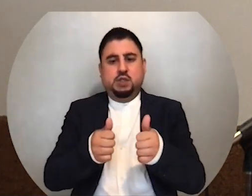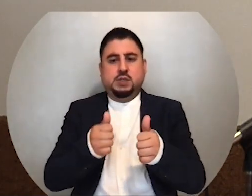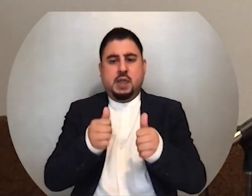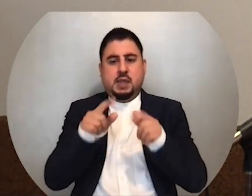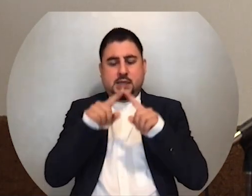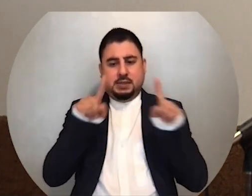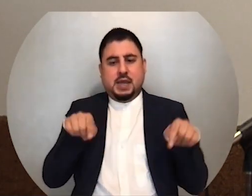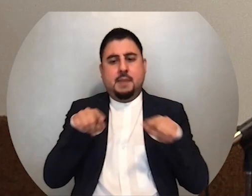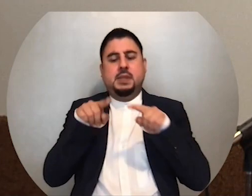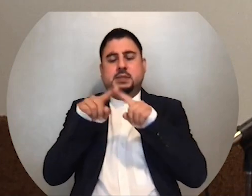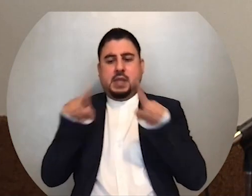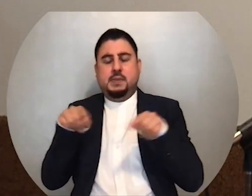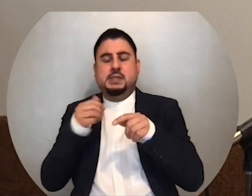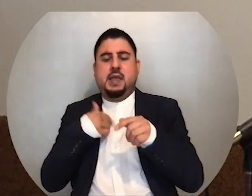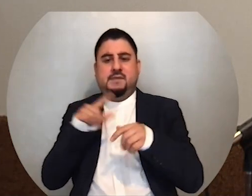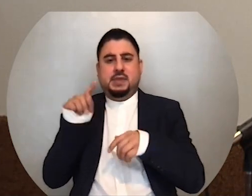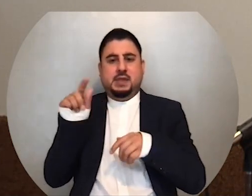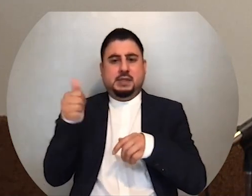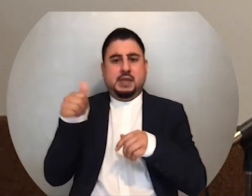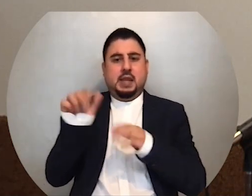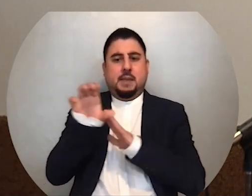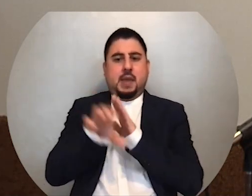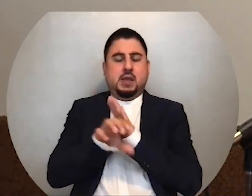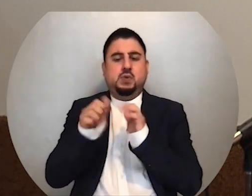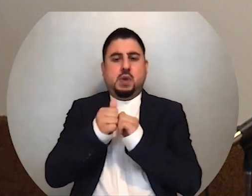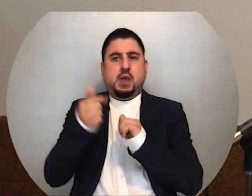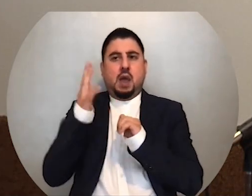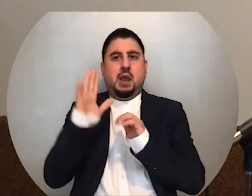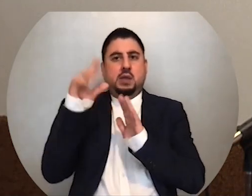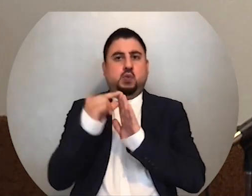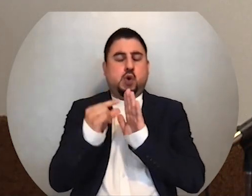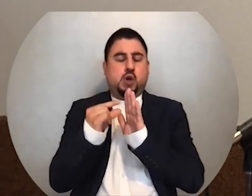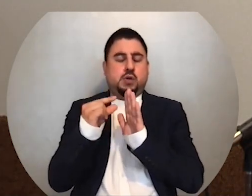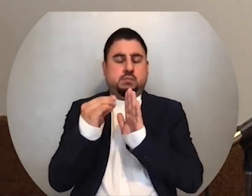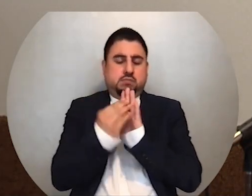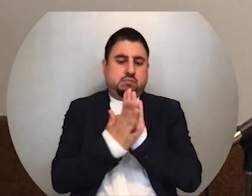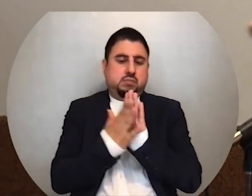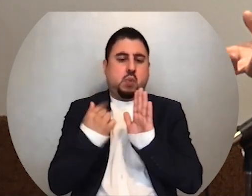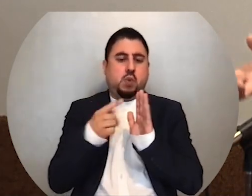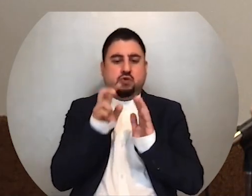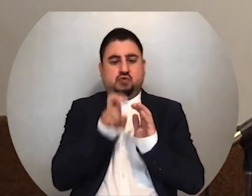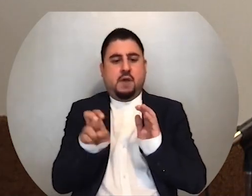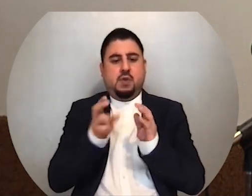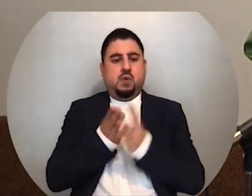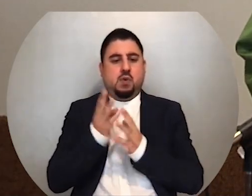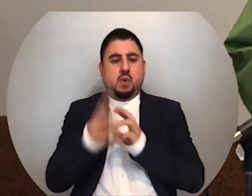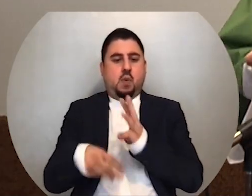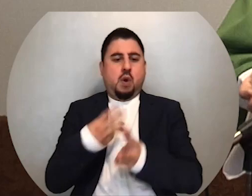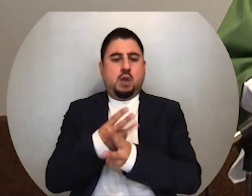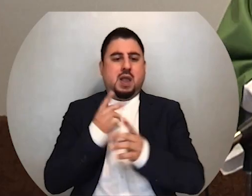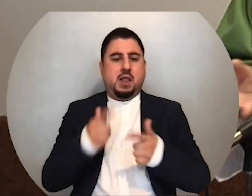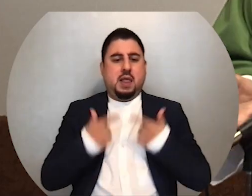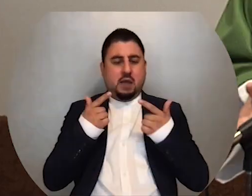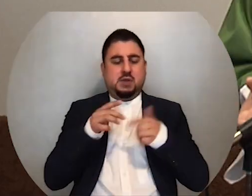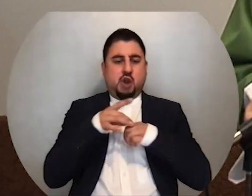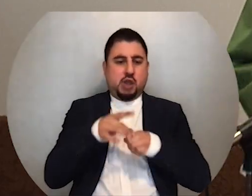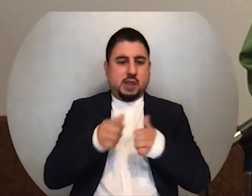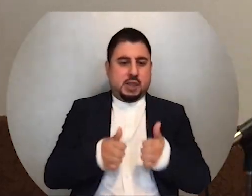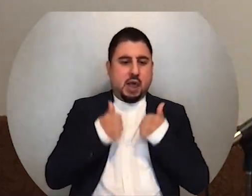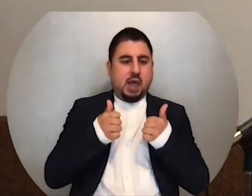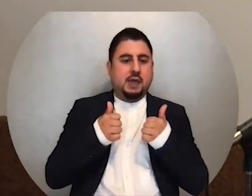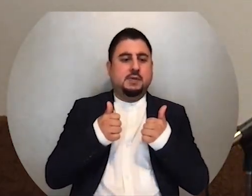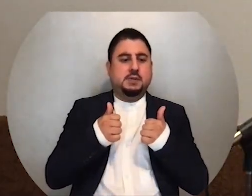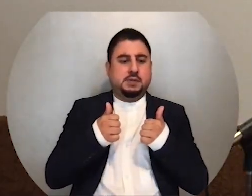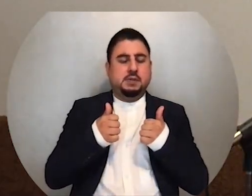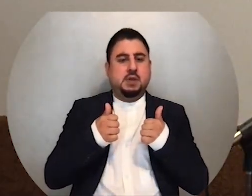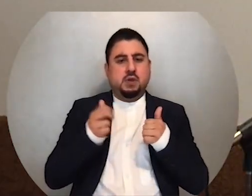with the tablets of the Ten Commandments, with the Word of God. And likewise, we travel through this world in our lives, our earthly